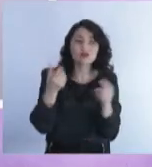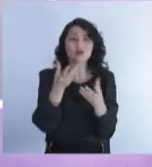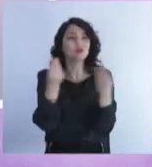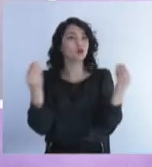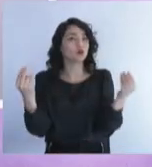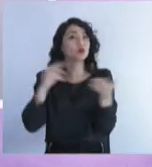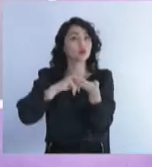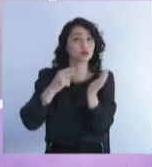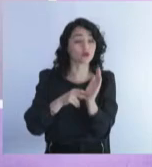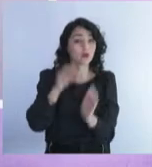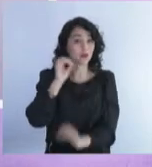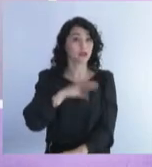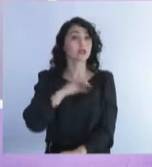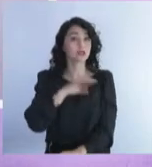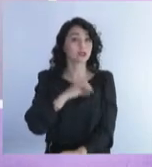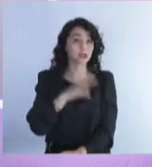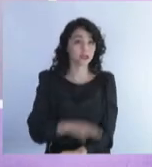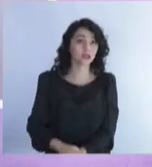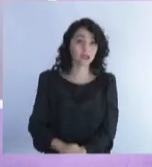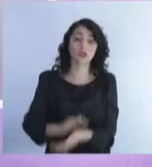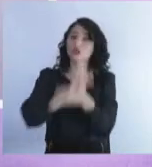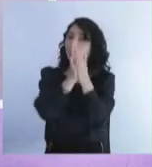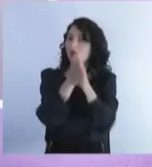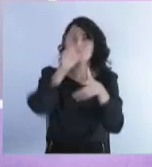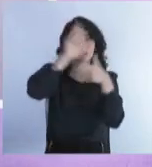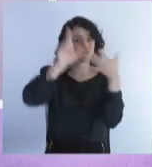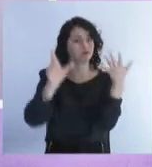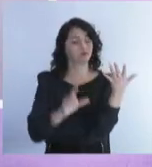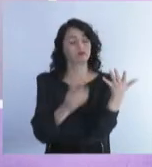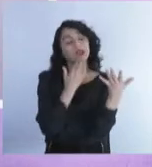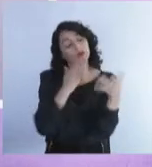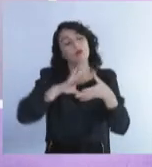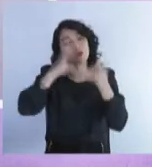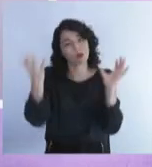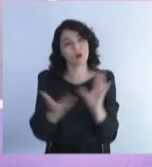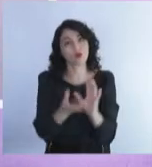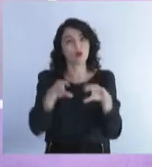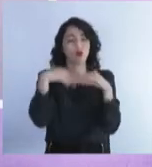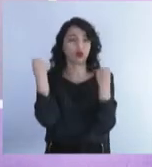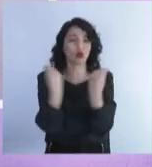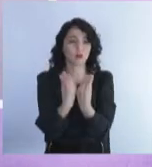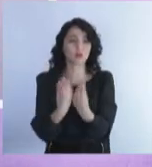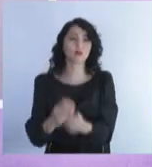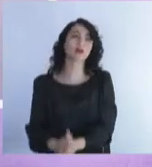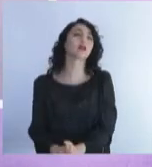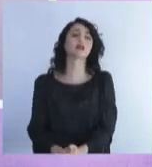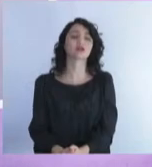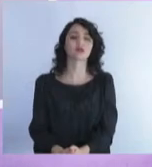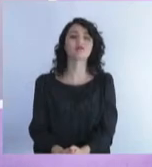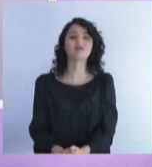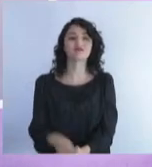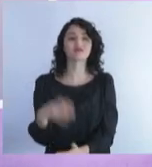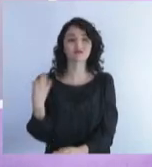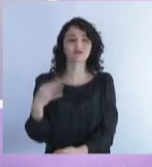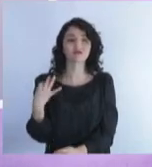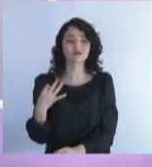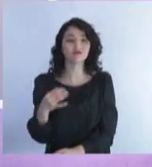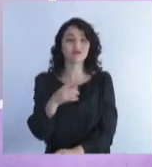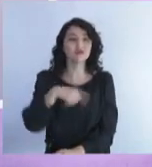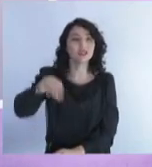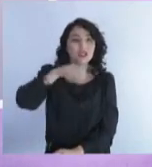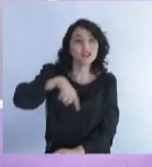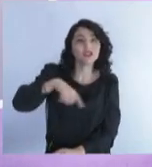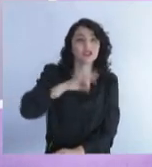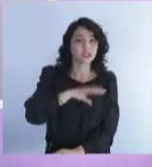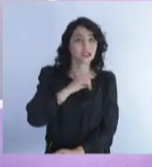many troubles in Chile and throughout Latin America, actually around the world. In Chile, there's been civil unrest.